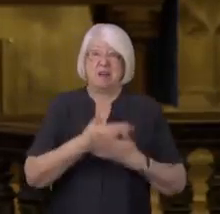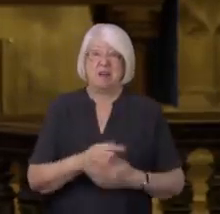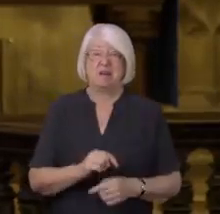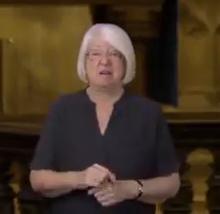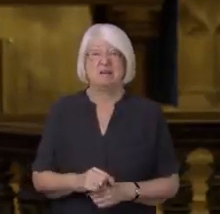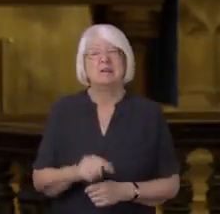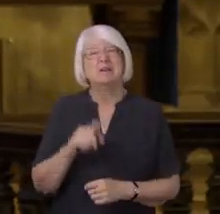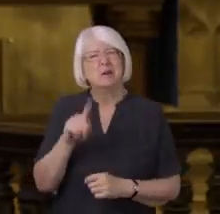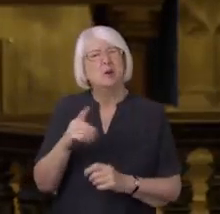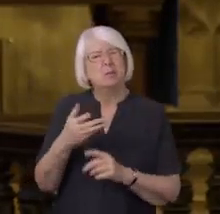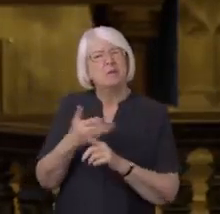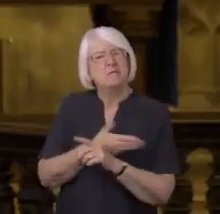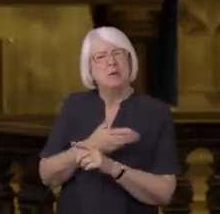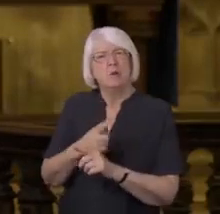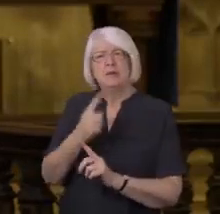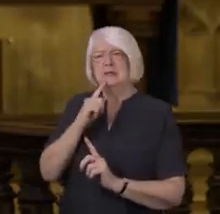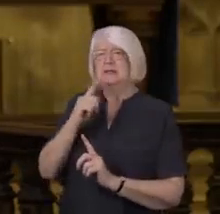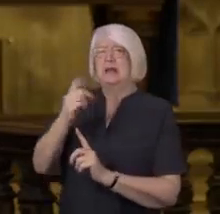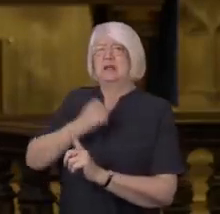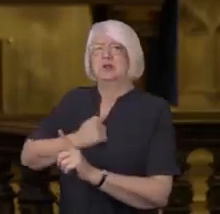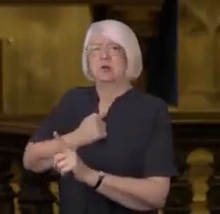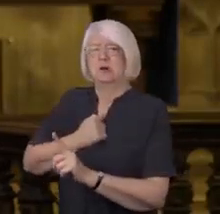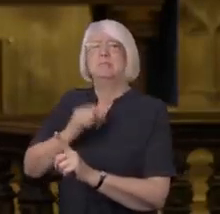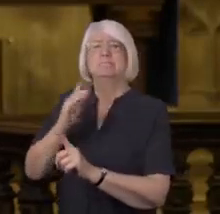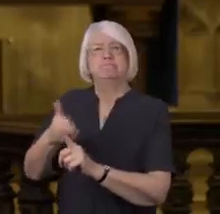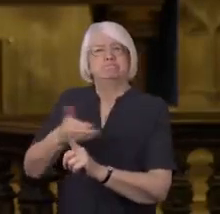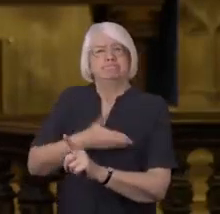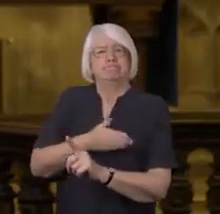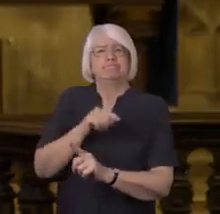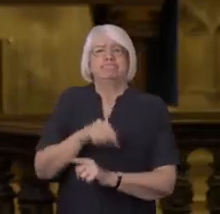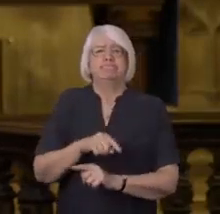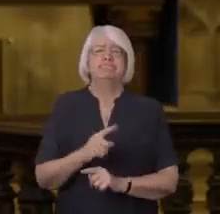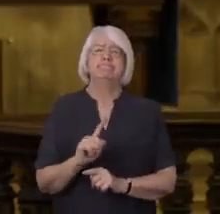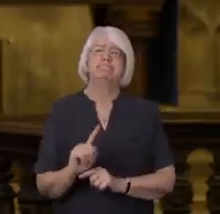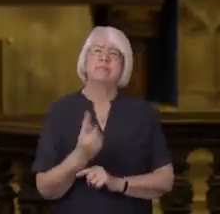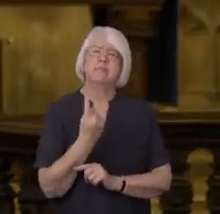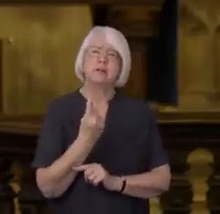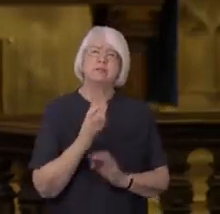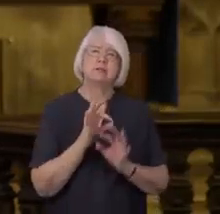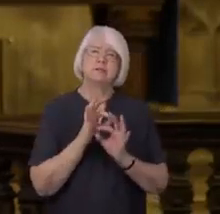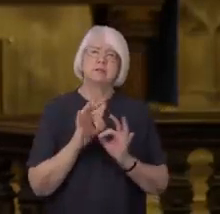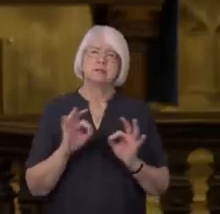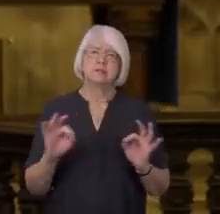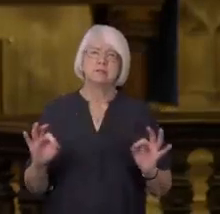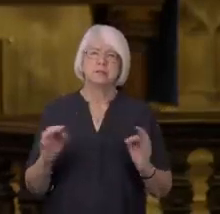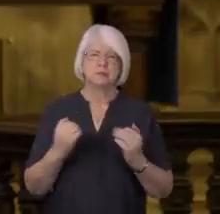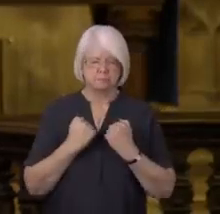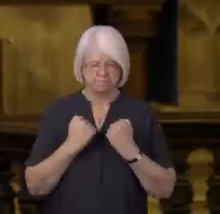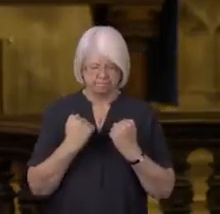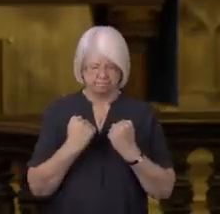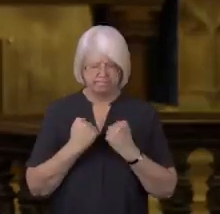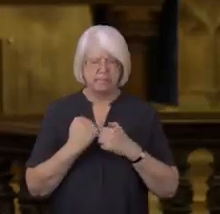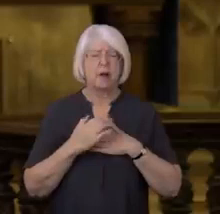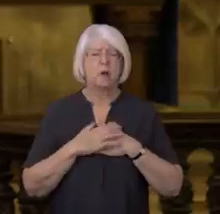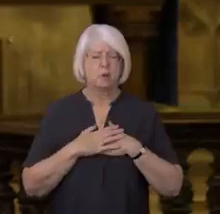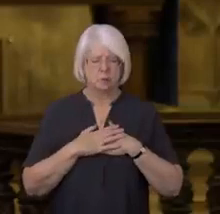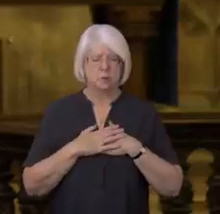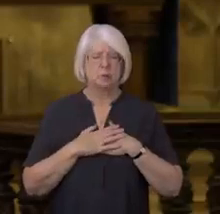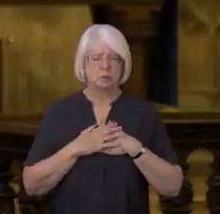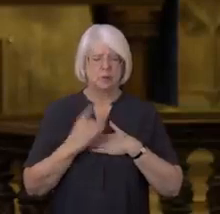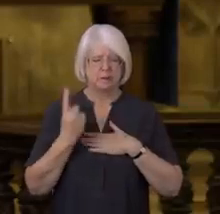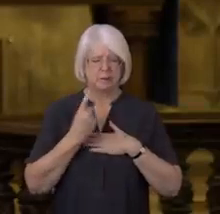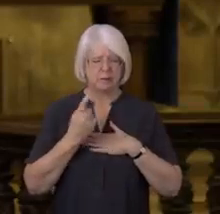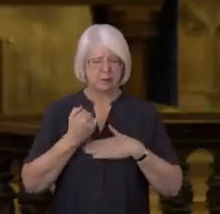prayer of confession, let's keep a few moments silence to think about those times when we have added to the